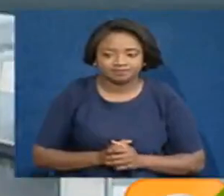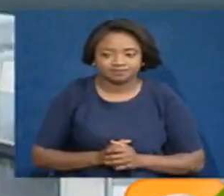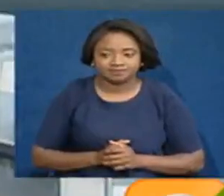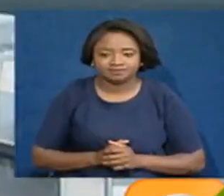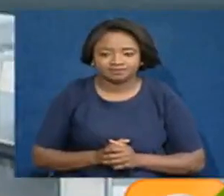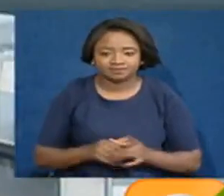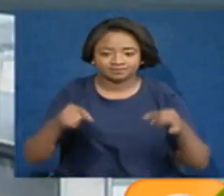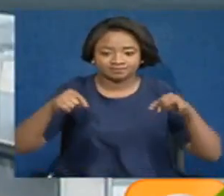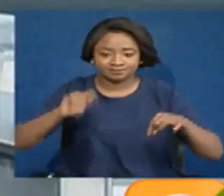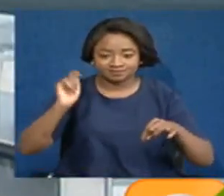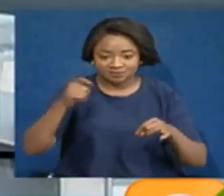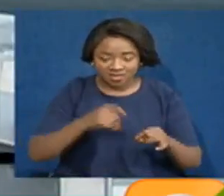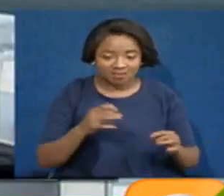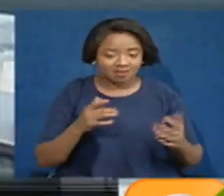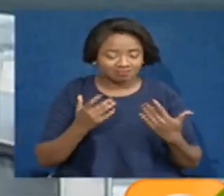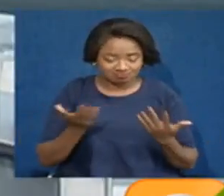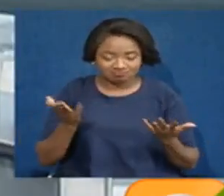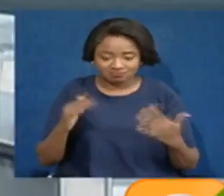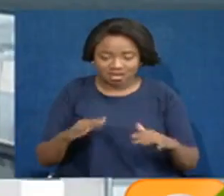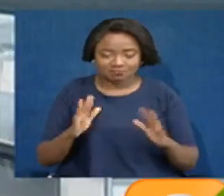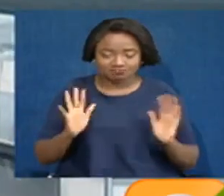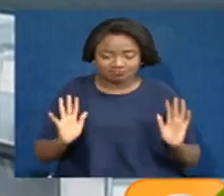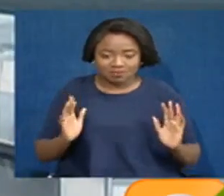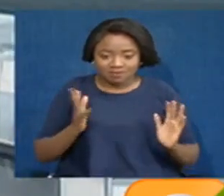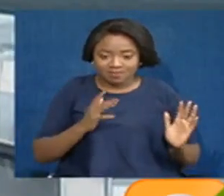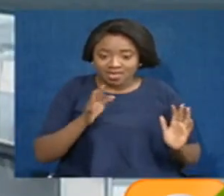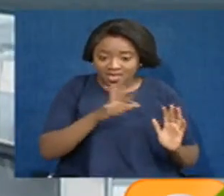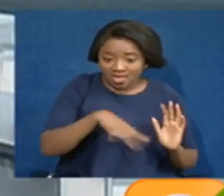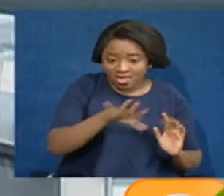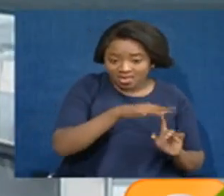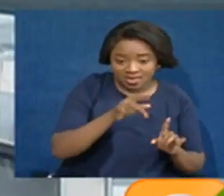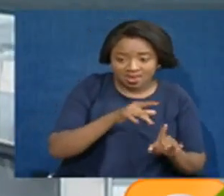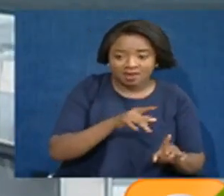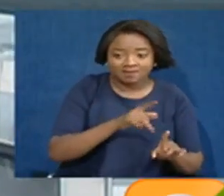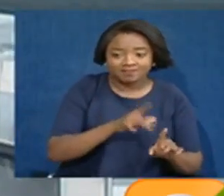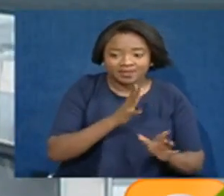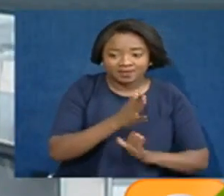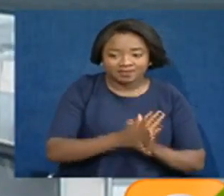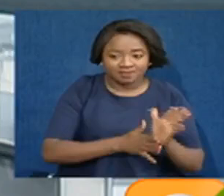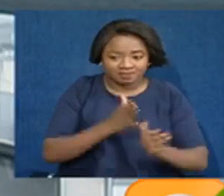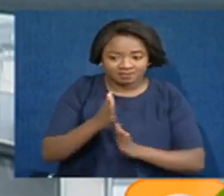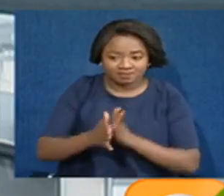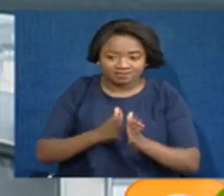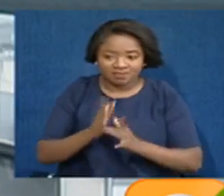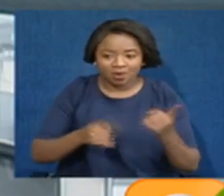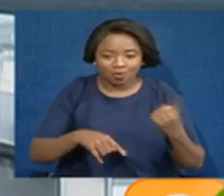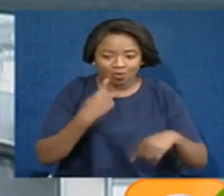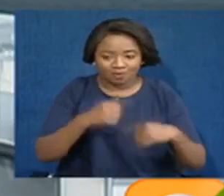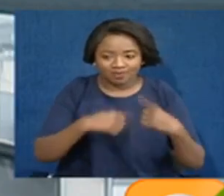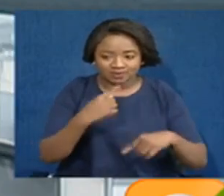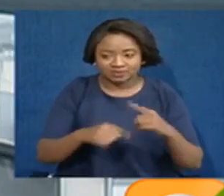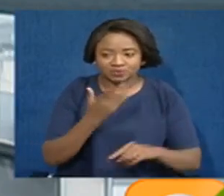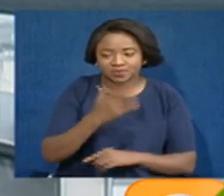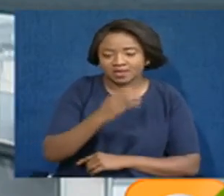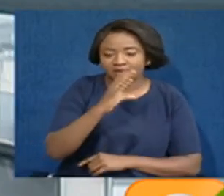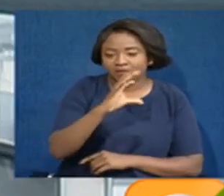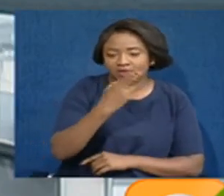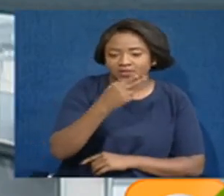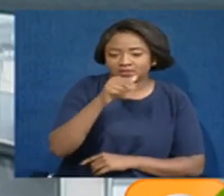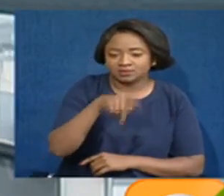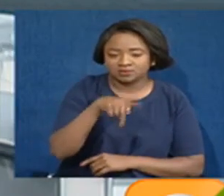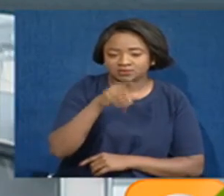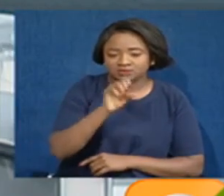And back home, as preparations gear up for the second edition of the Chepsaita cross-country run, slated for the 7th of December this year to be held